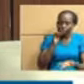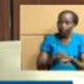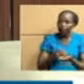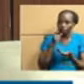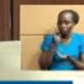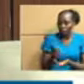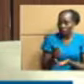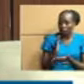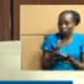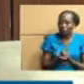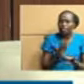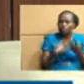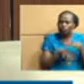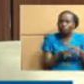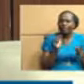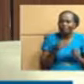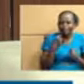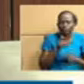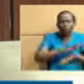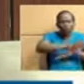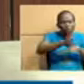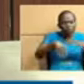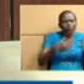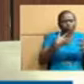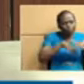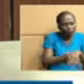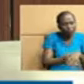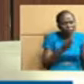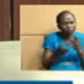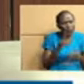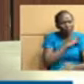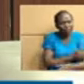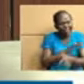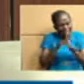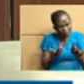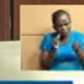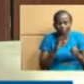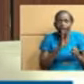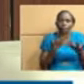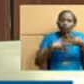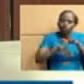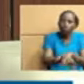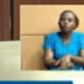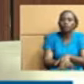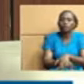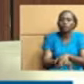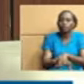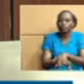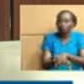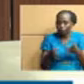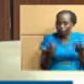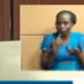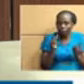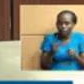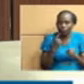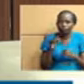there is inclusivity in whatever we do, whether the resources are spread well, whether social security is being